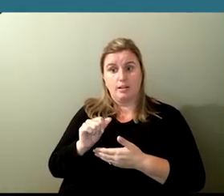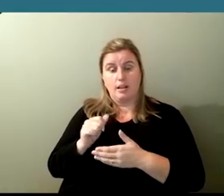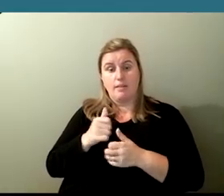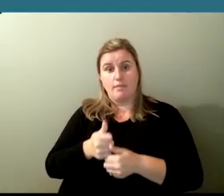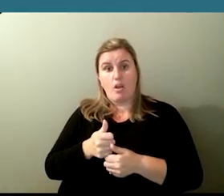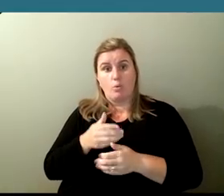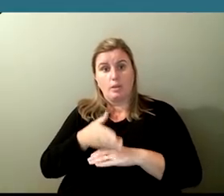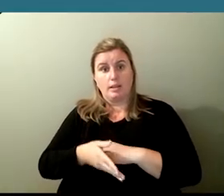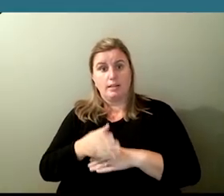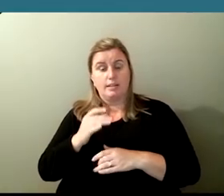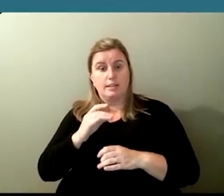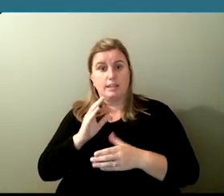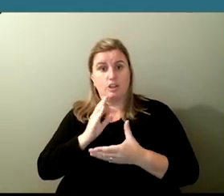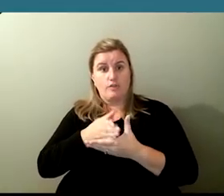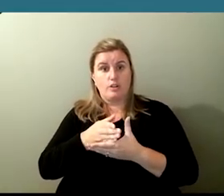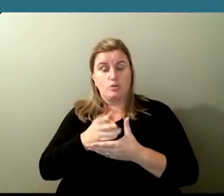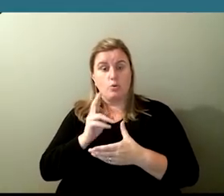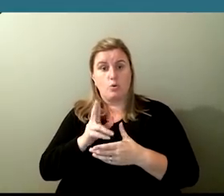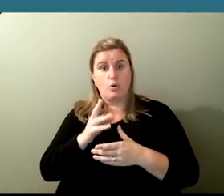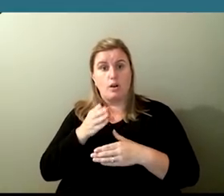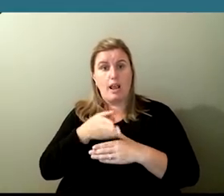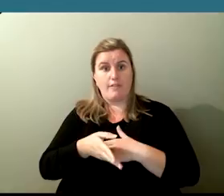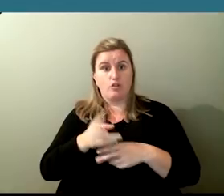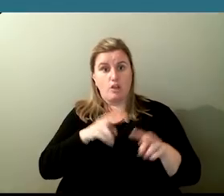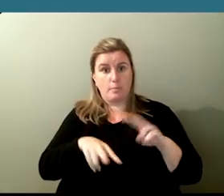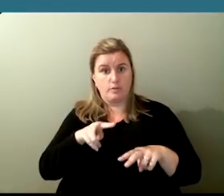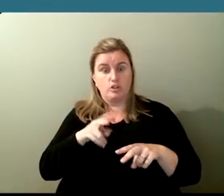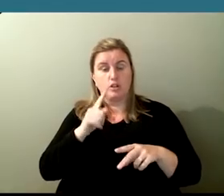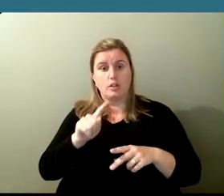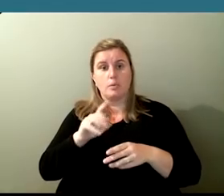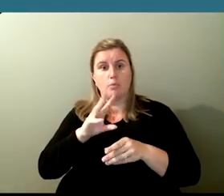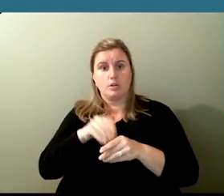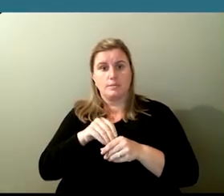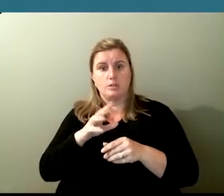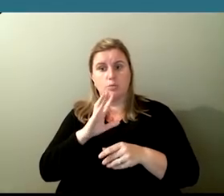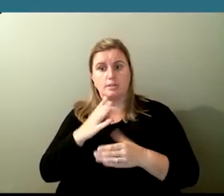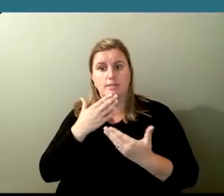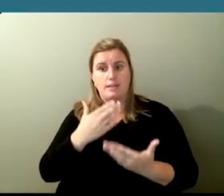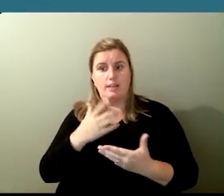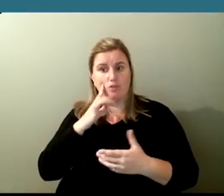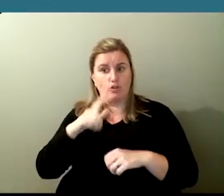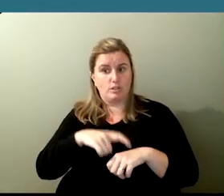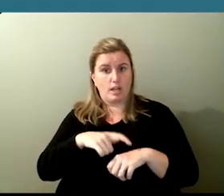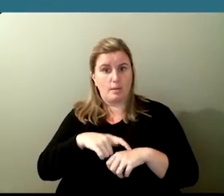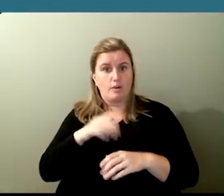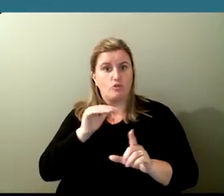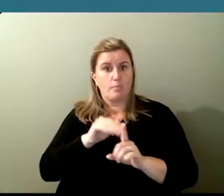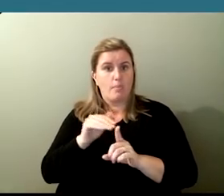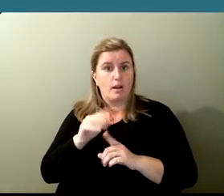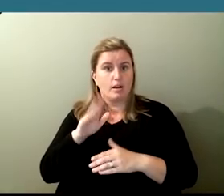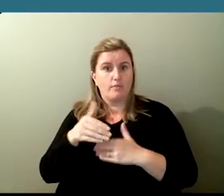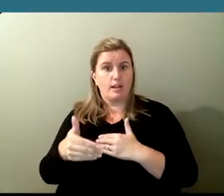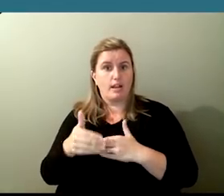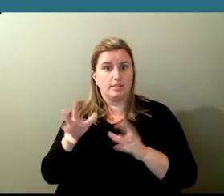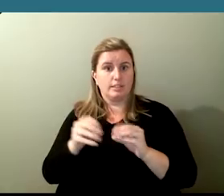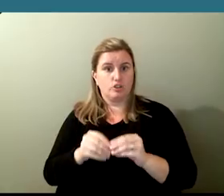intervention or following the observation, the participant was thanked for their time and reminded of the next